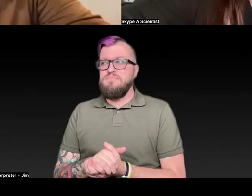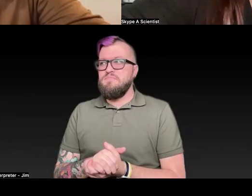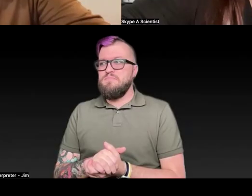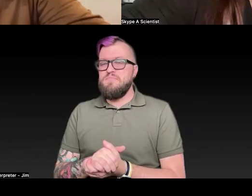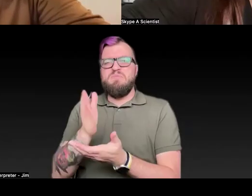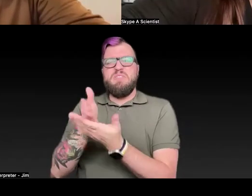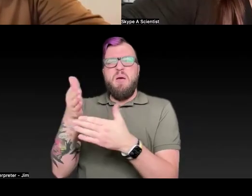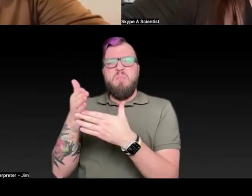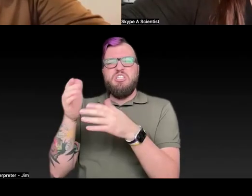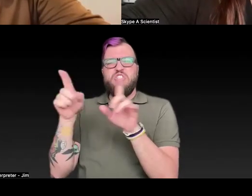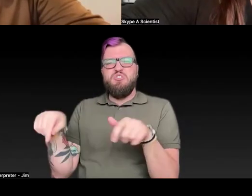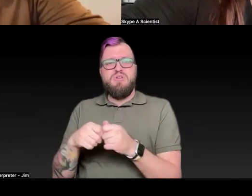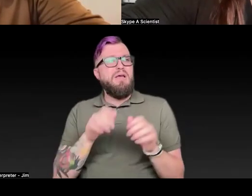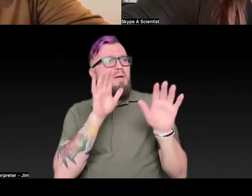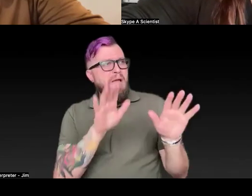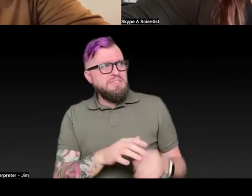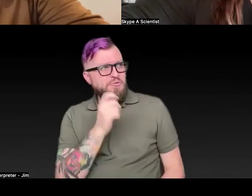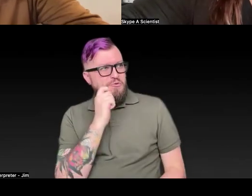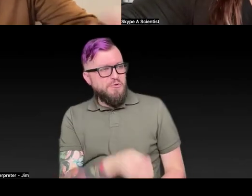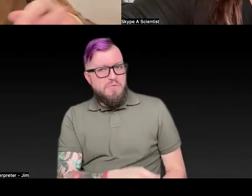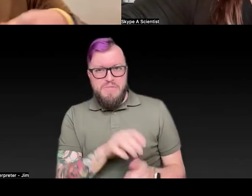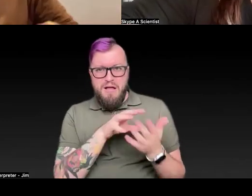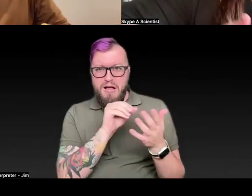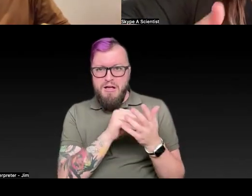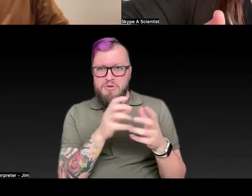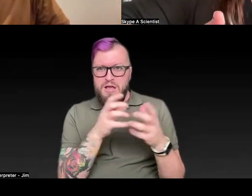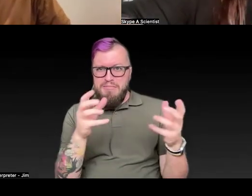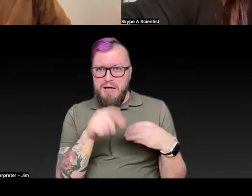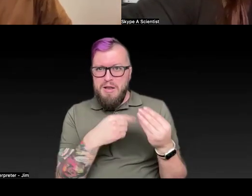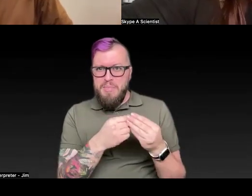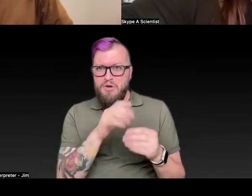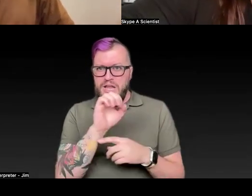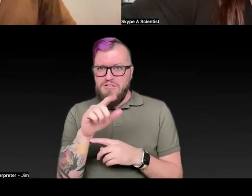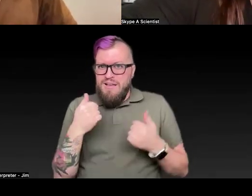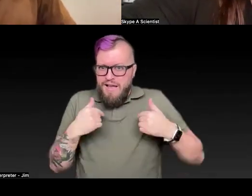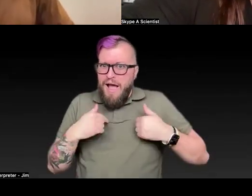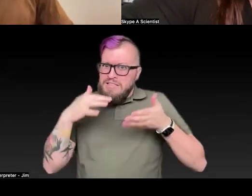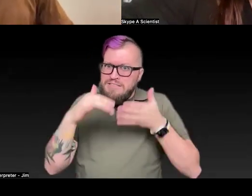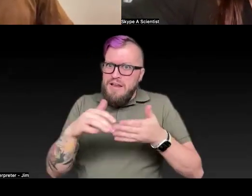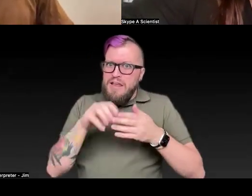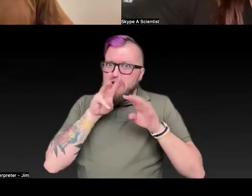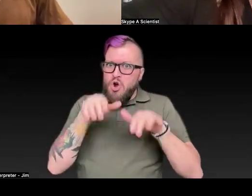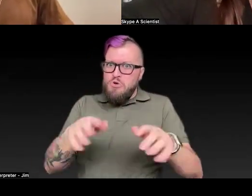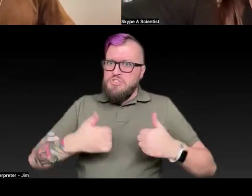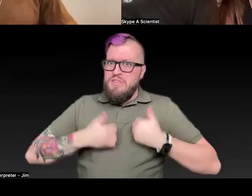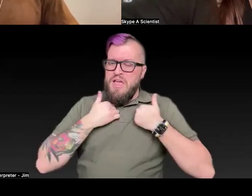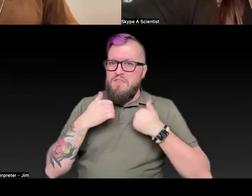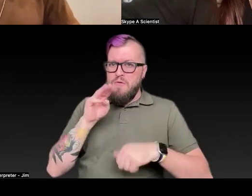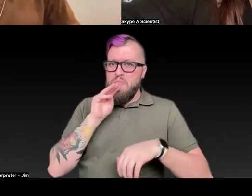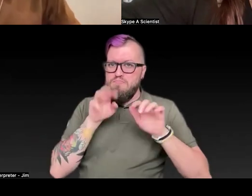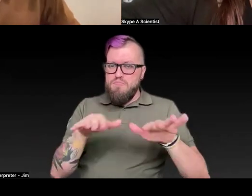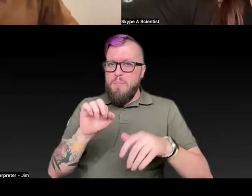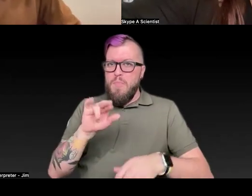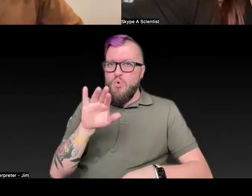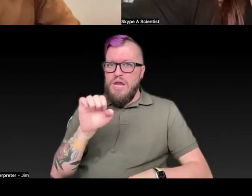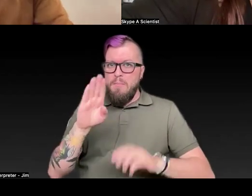Amazing. sharing. That was so cool. I learned a bunch about eels and I'm a marine biologist, so that's pretty fun. I just want to say that we have